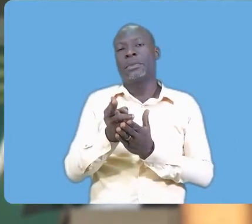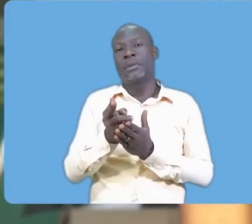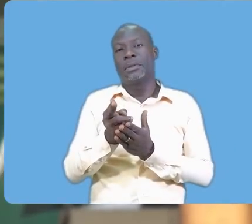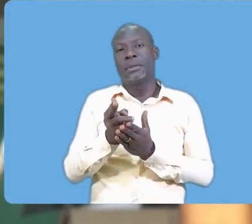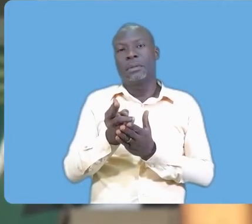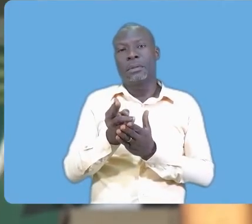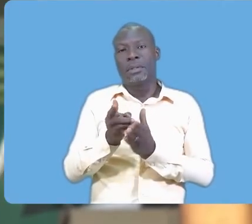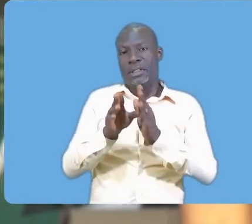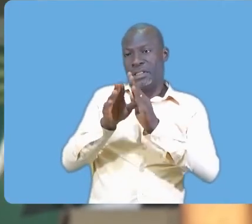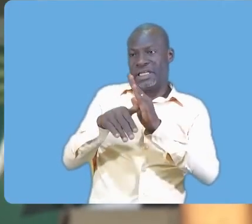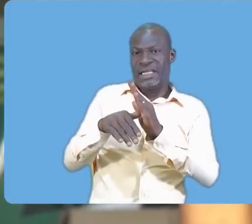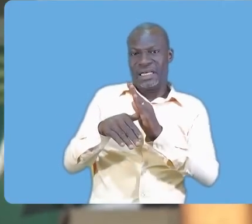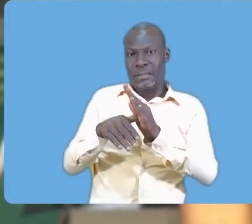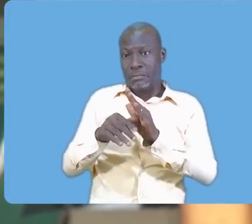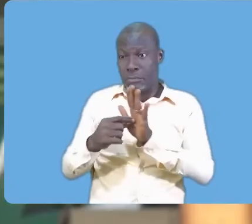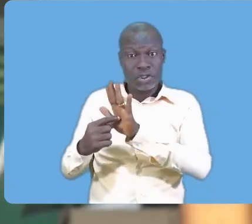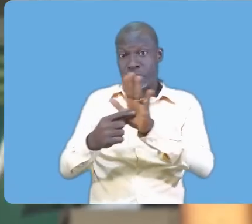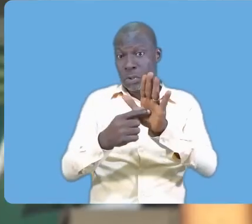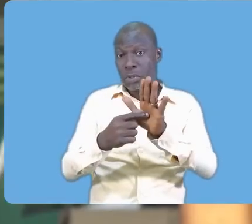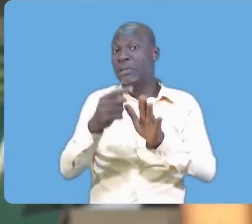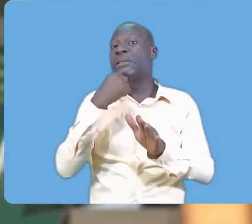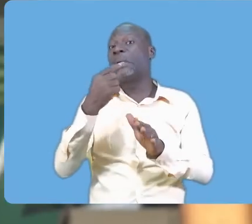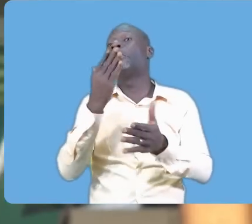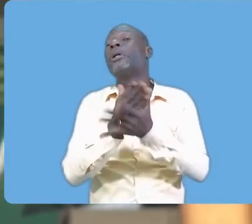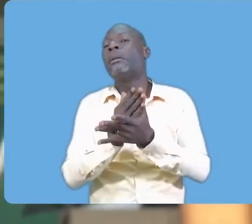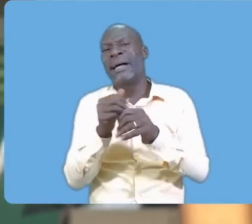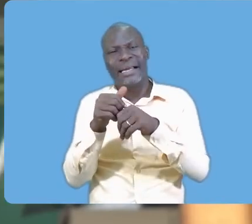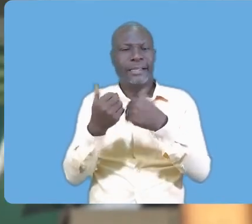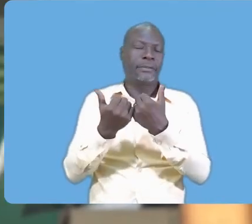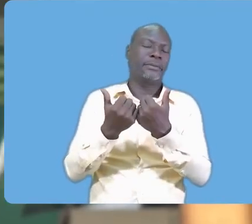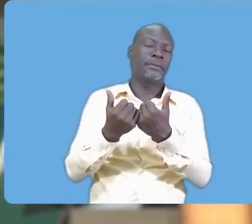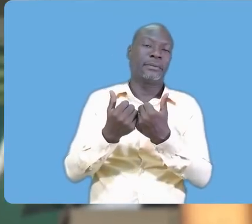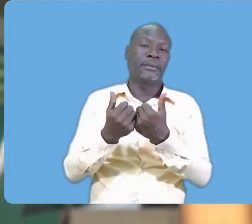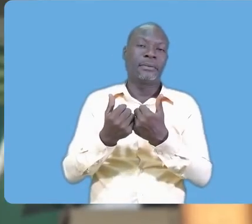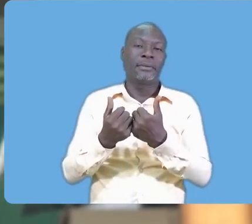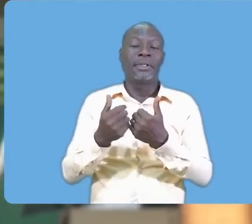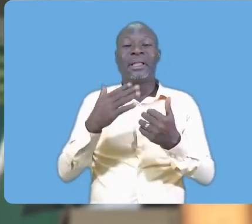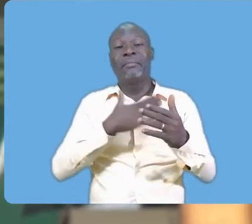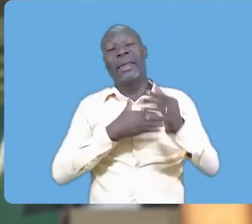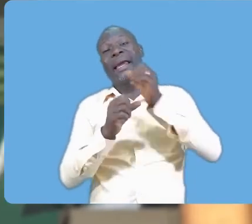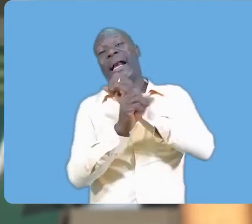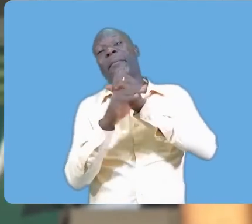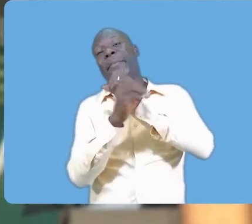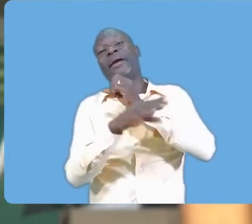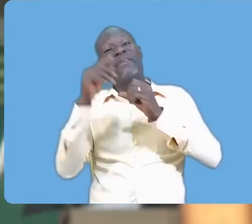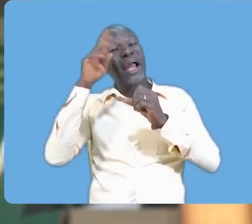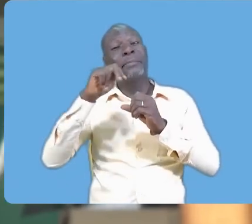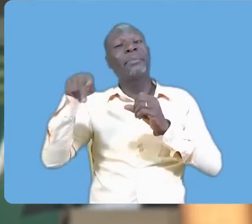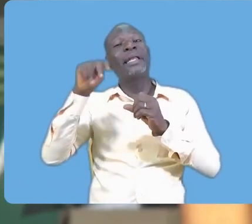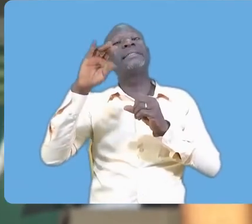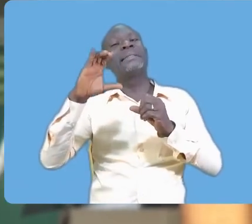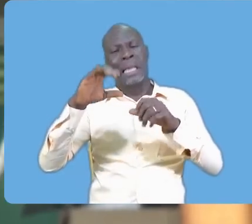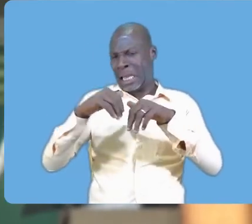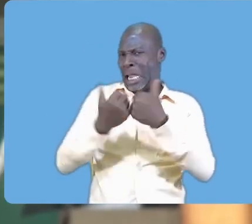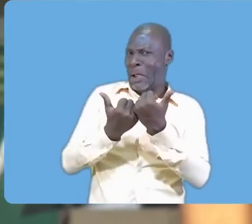e di a chere minya ika na menka de me make campaign and for my ndc ni mpp da bi and ya wo